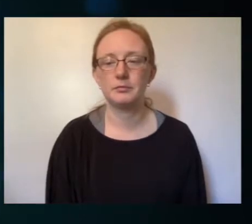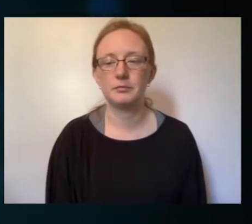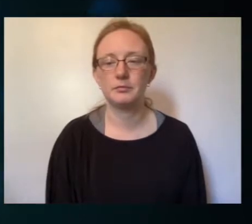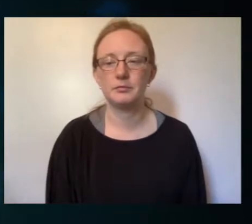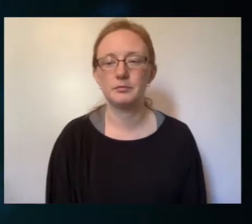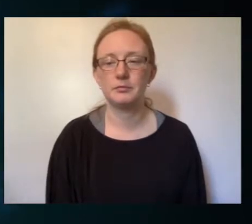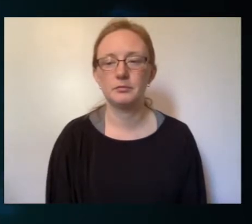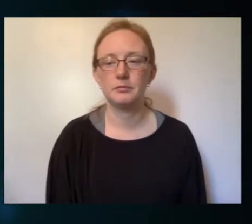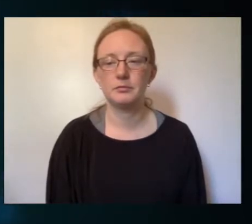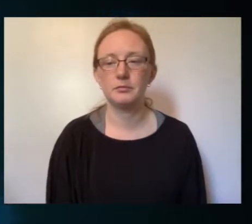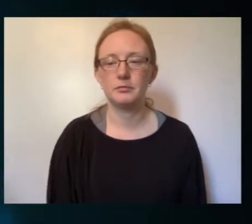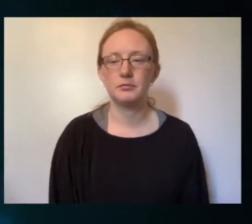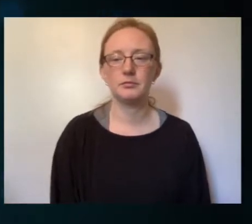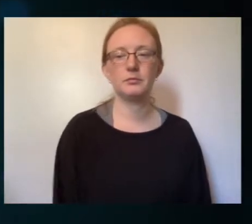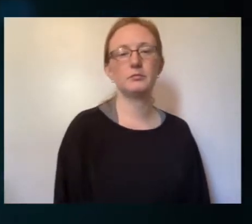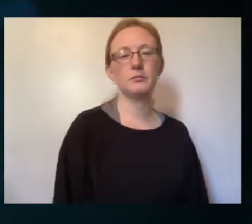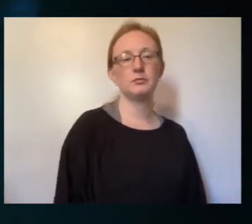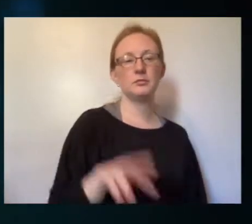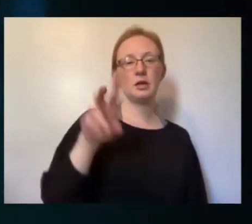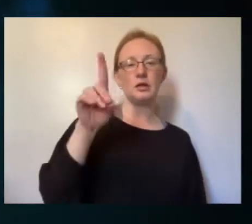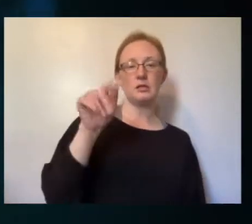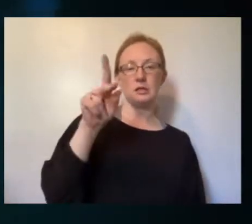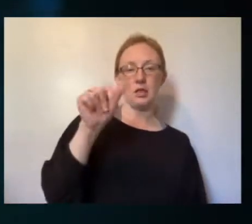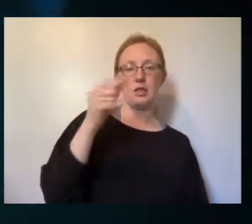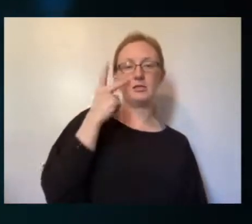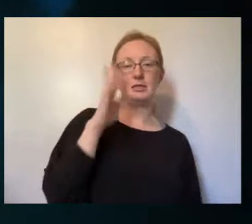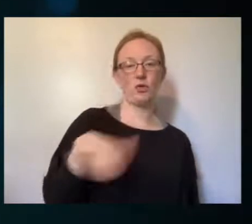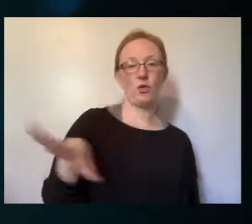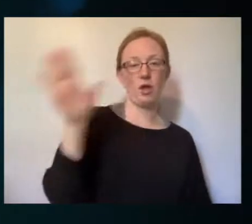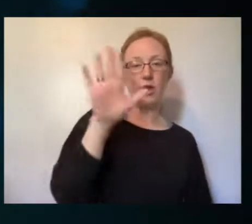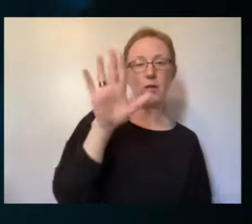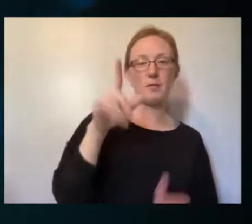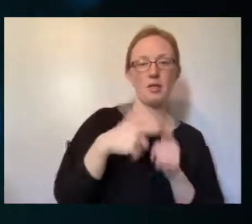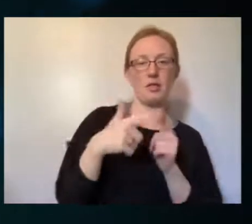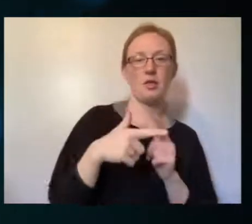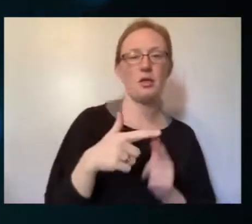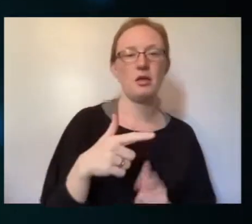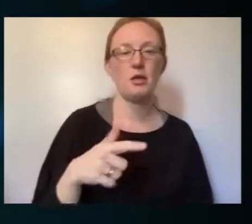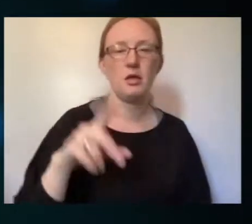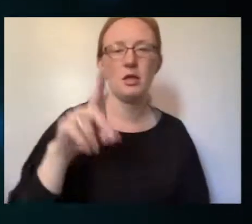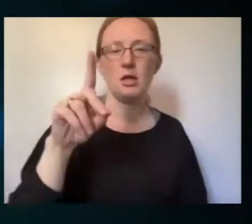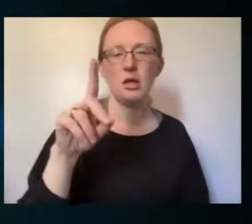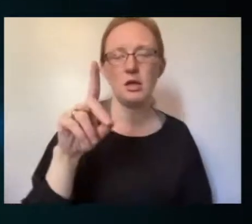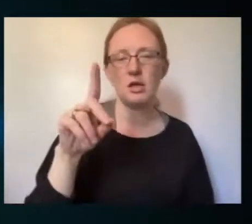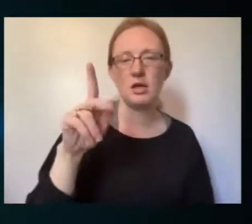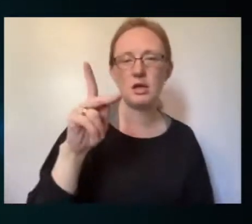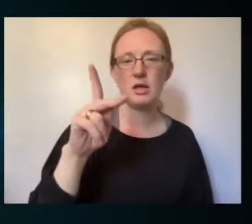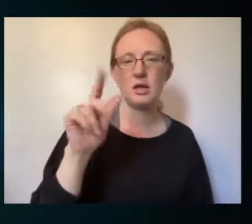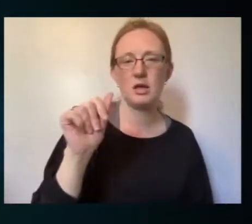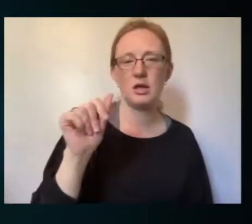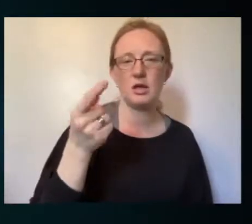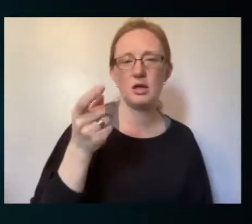Daniela, I see you have your hand up. And then Kagonia, if I'm pronouncing that correctly.